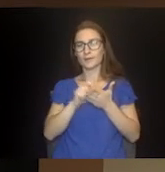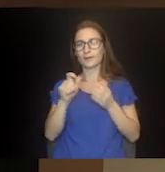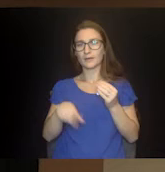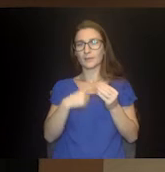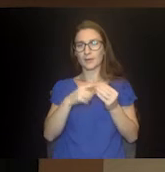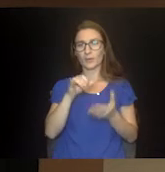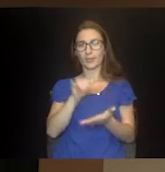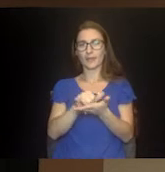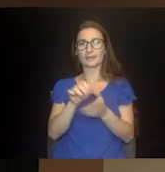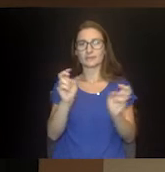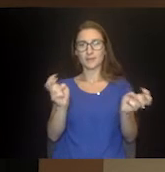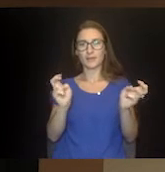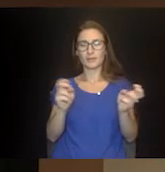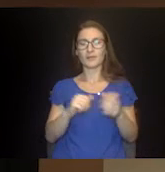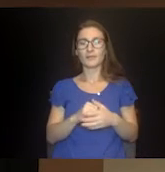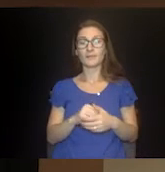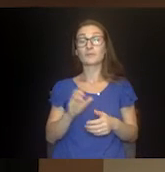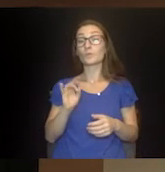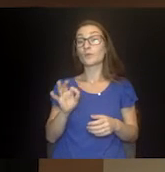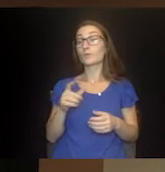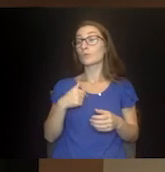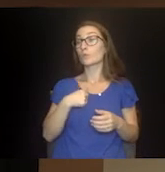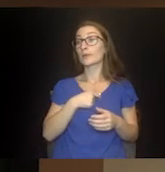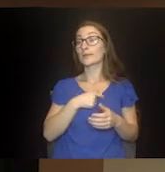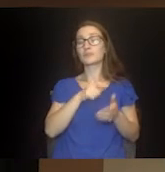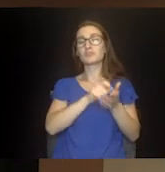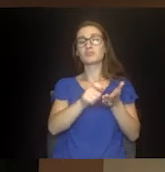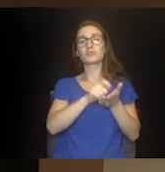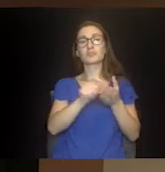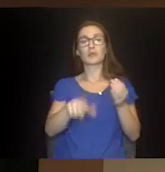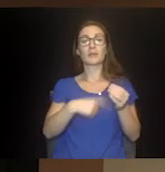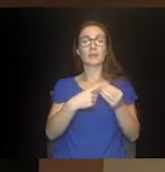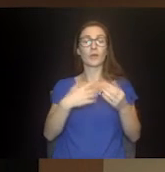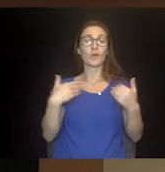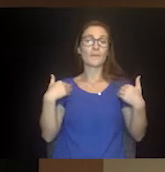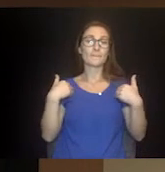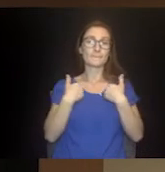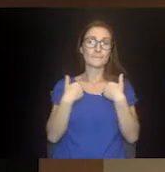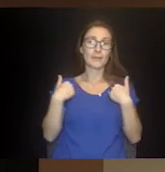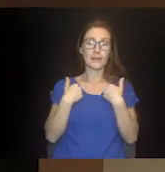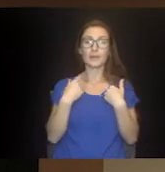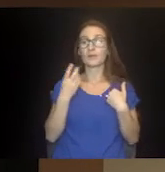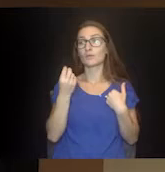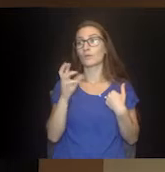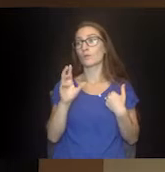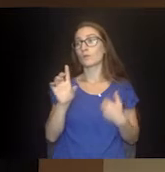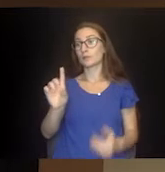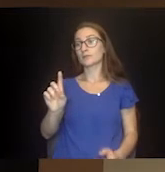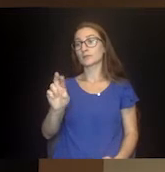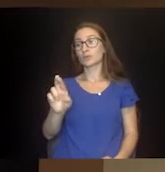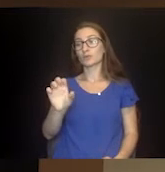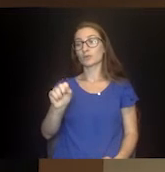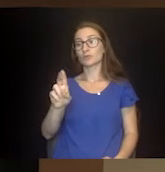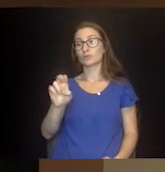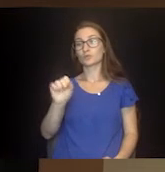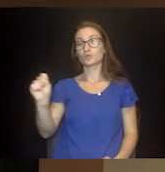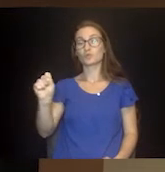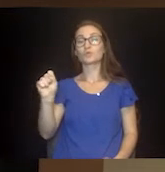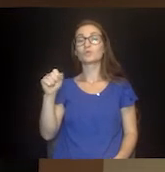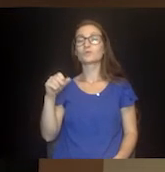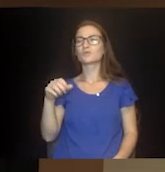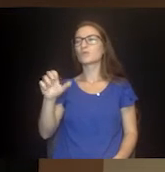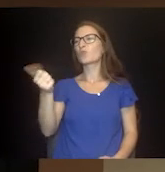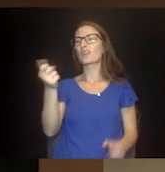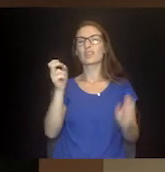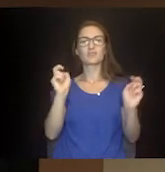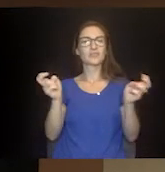least write about. So if we wrote about something like, about our pet, or we wrote something about, like Dr. Seuss,